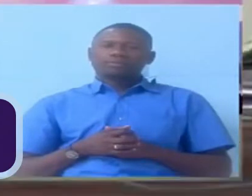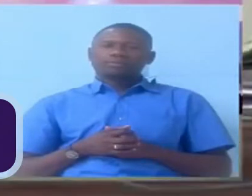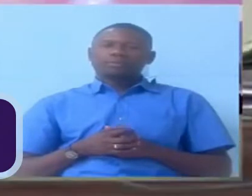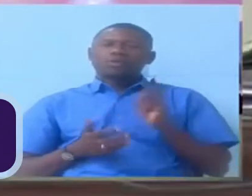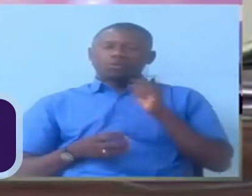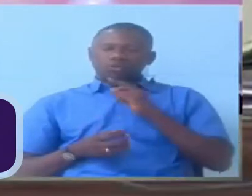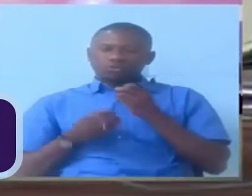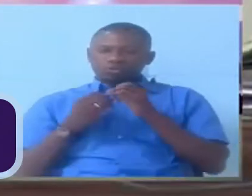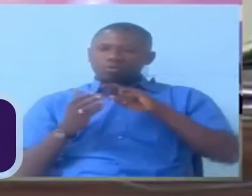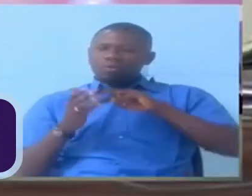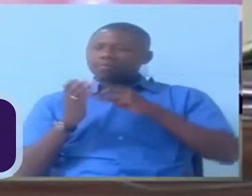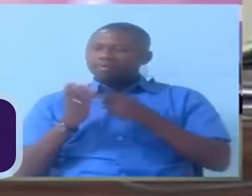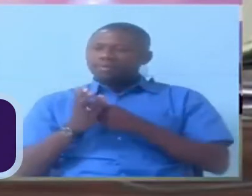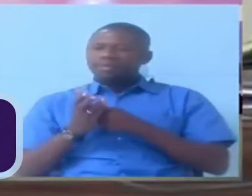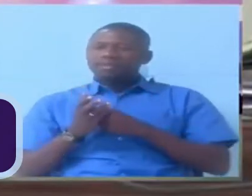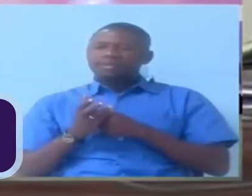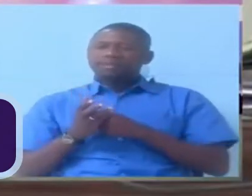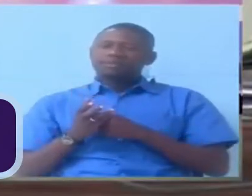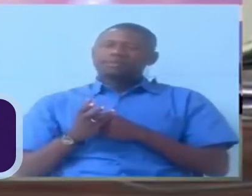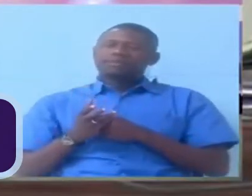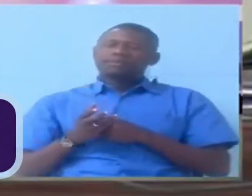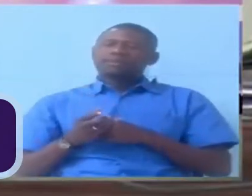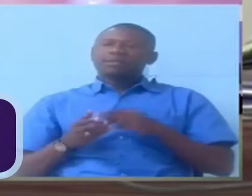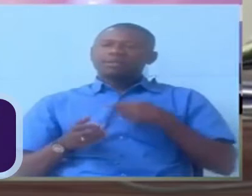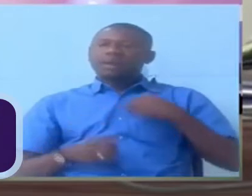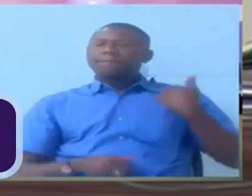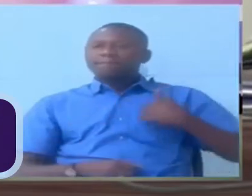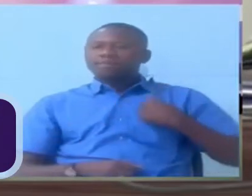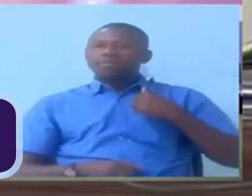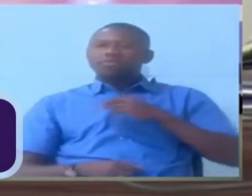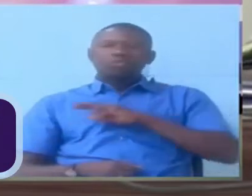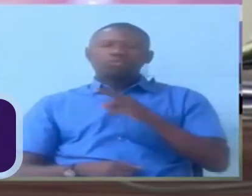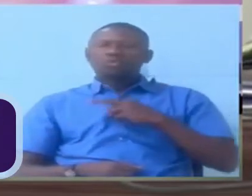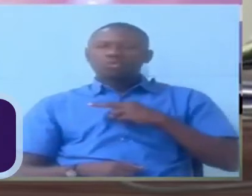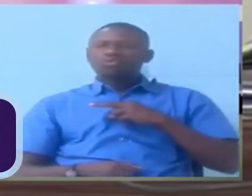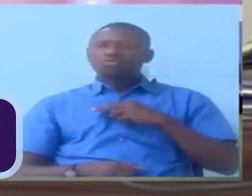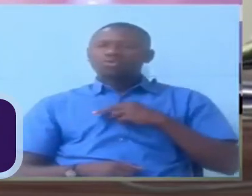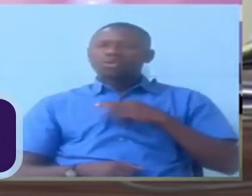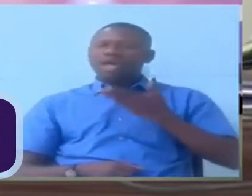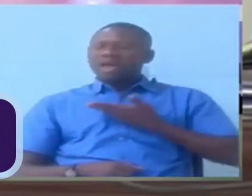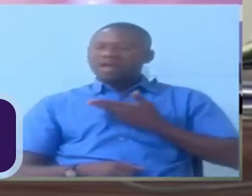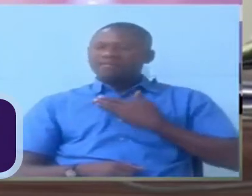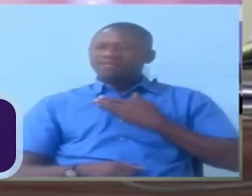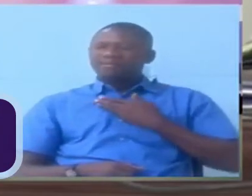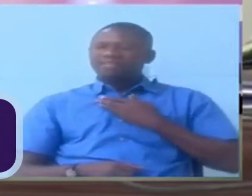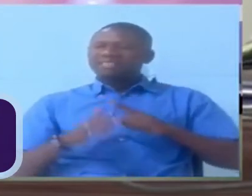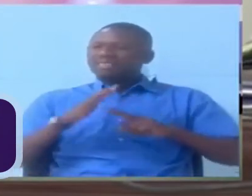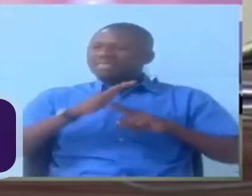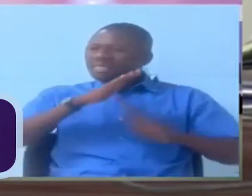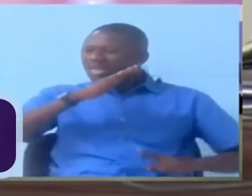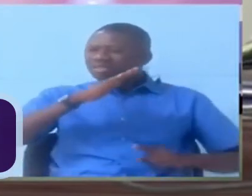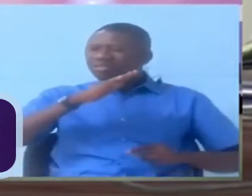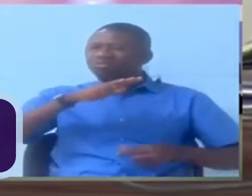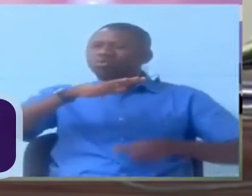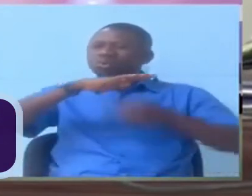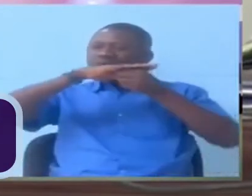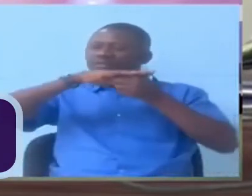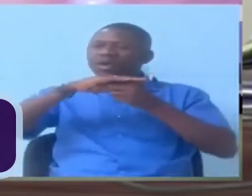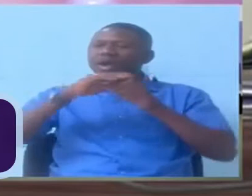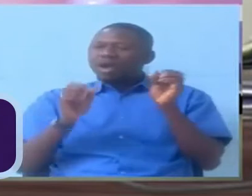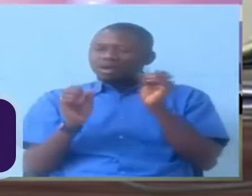lonko menu be mangasino la carola. And other threats that, you know, they have the expertise like medics and